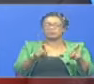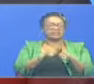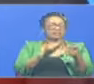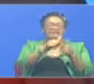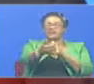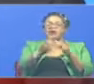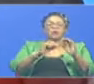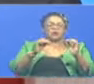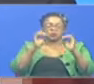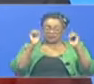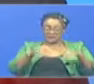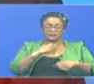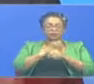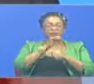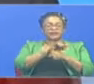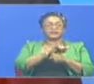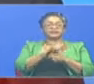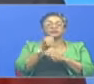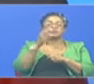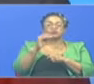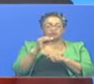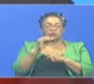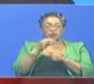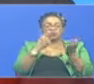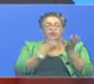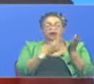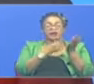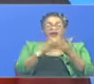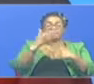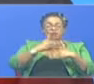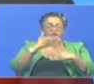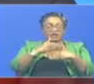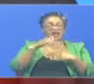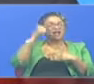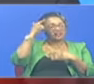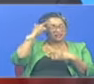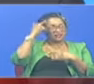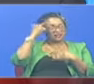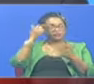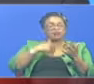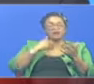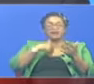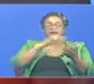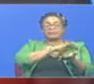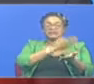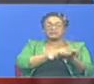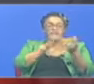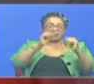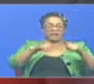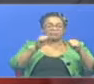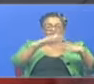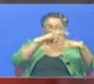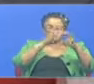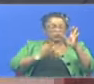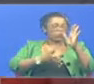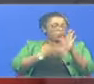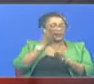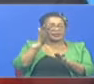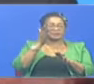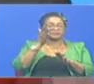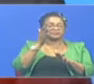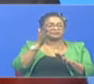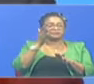in Kisumu. So along the Uganda border, I think we have capacity to be able to test quickly and turn